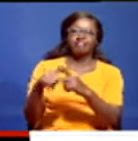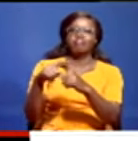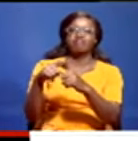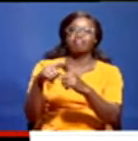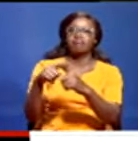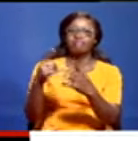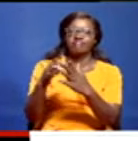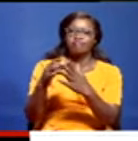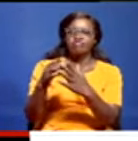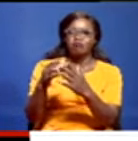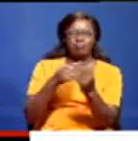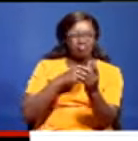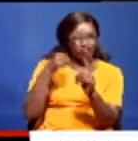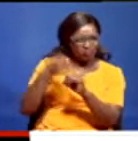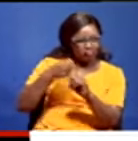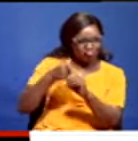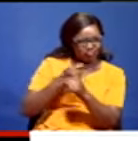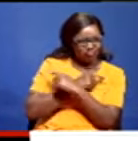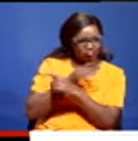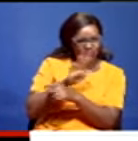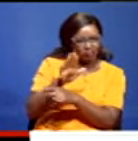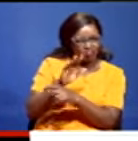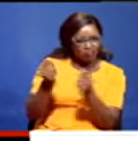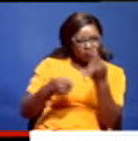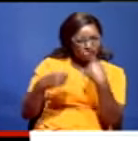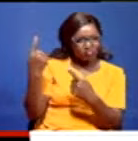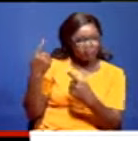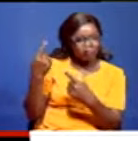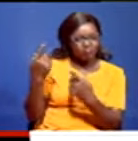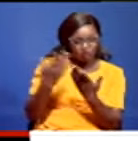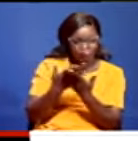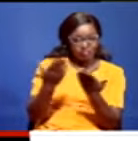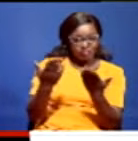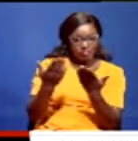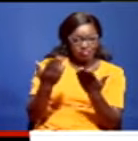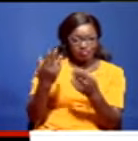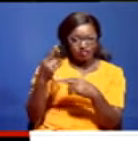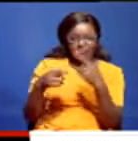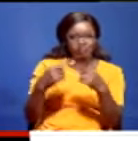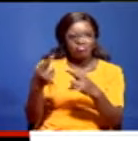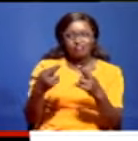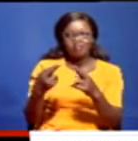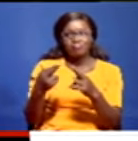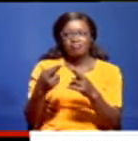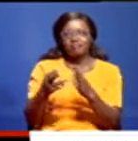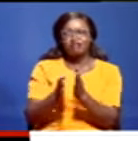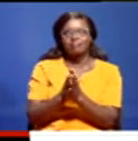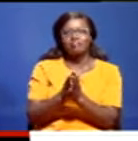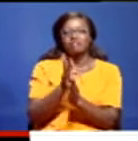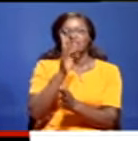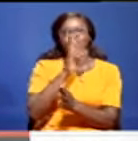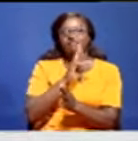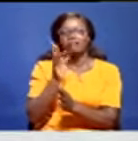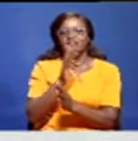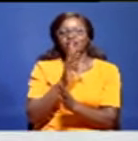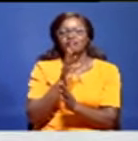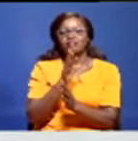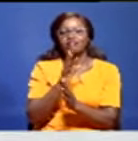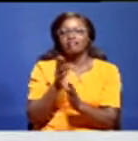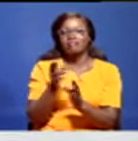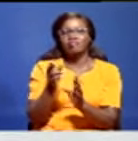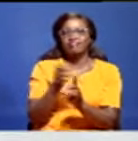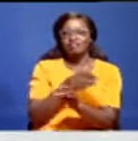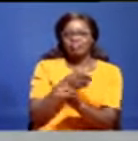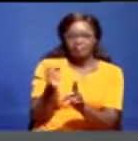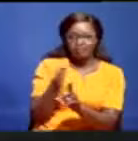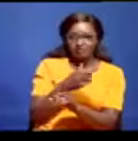they fight for their love and emerge victorious? Here is the review of the film Red Flag in our weekly segment, Cinemas